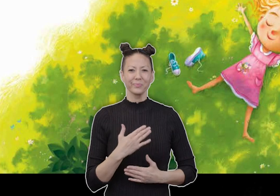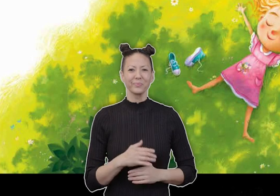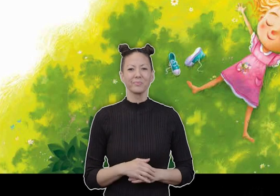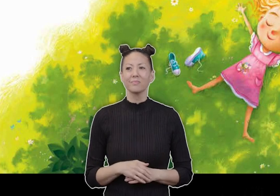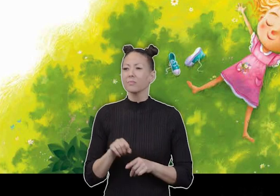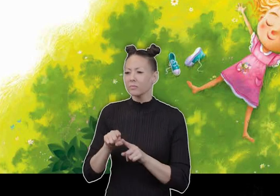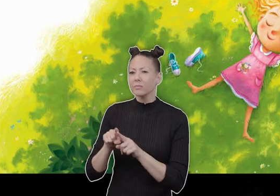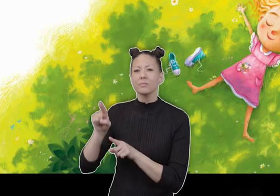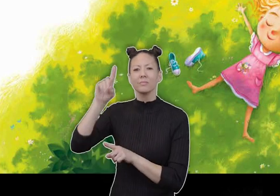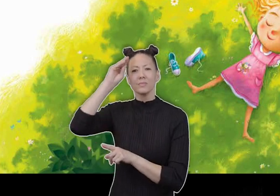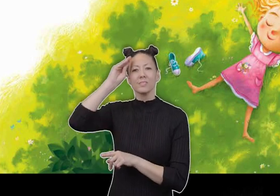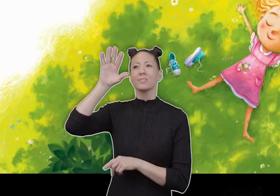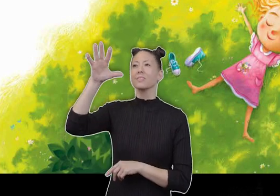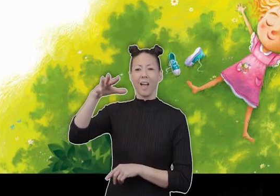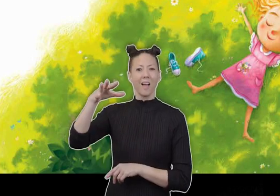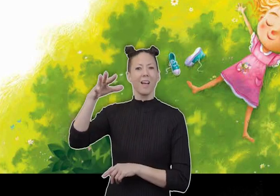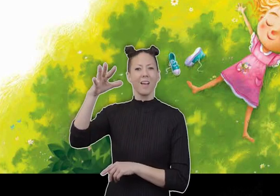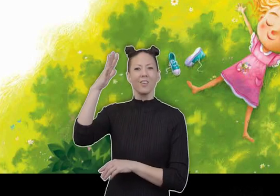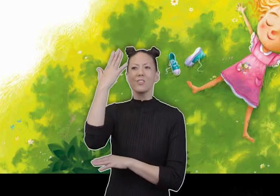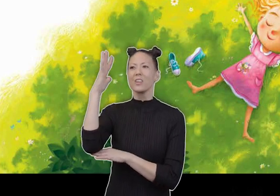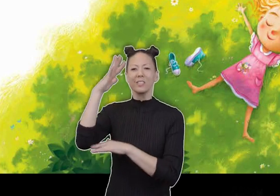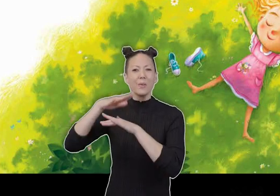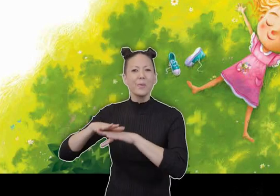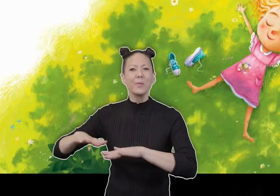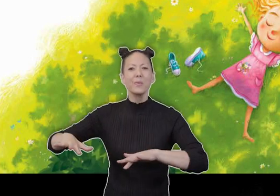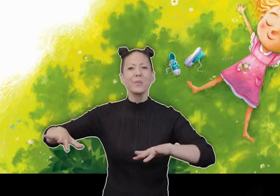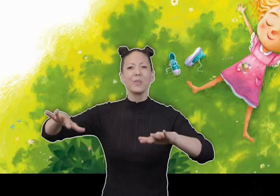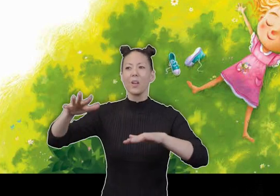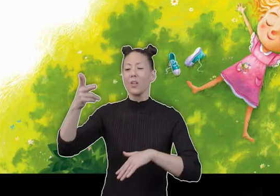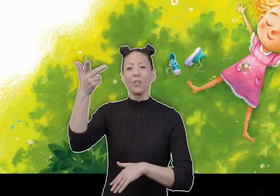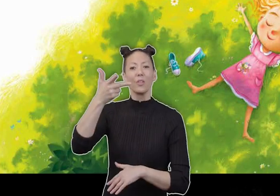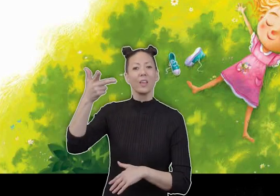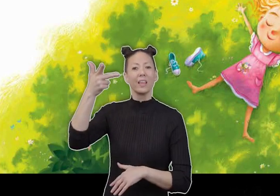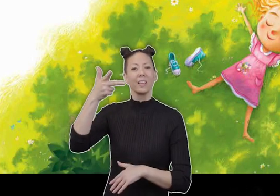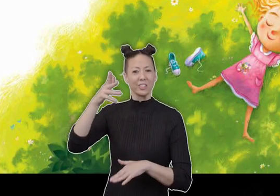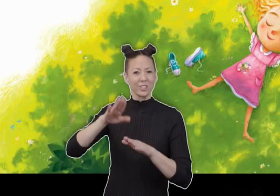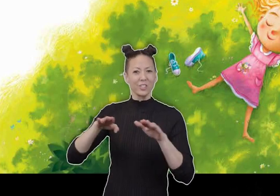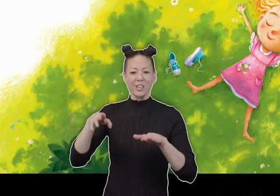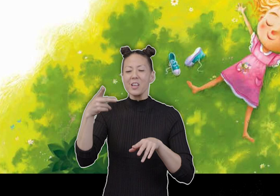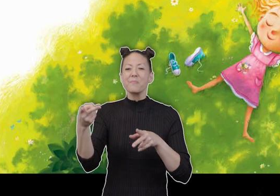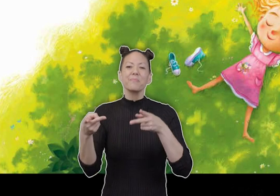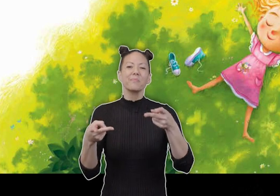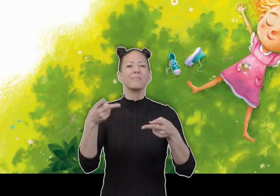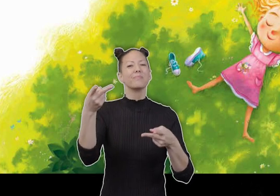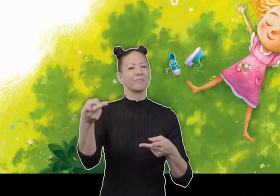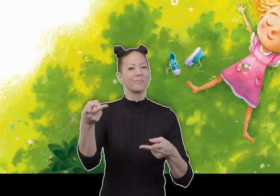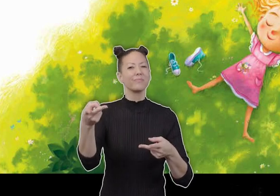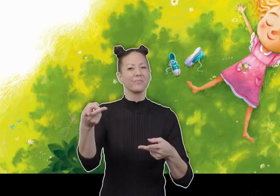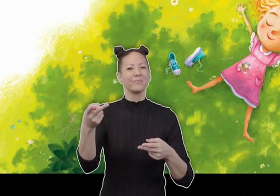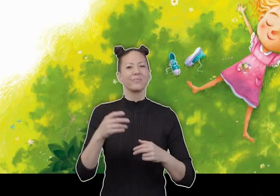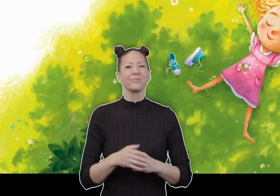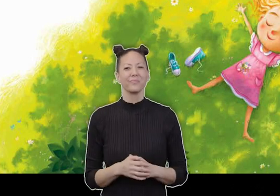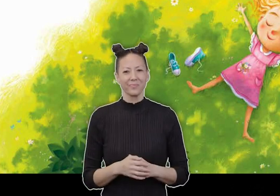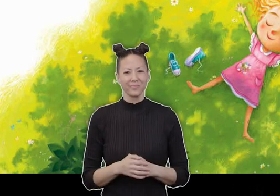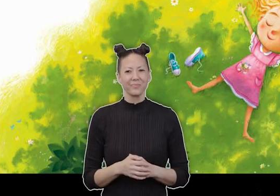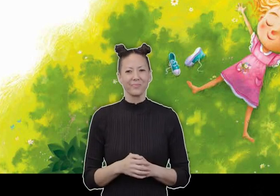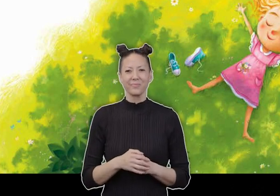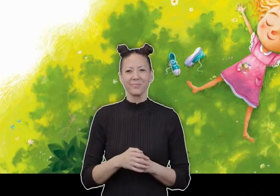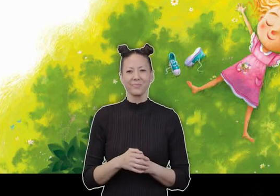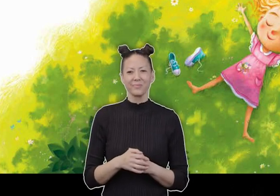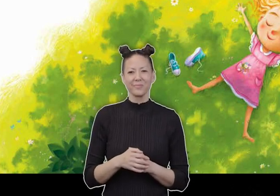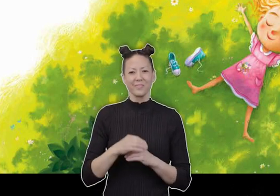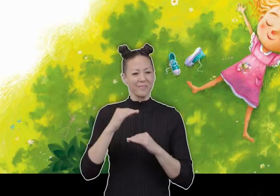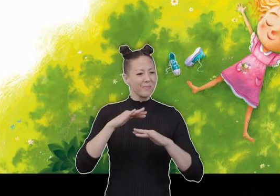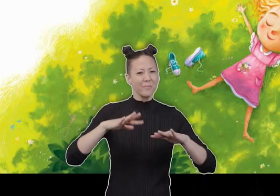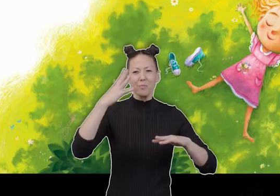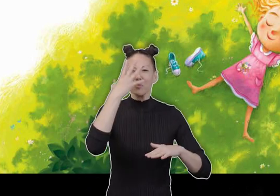happiness. In a sunny, grassy spot, three children lie on the ground on their backs. The sun